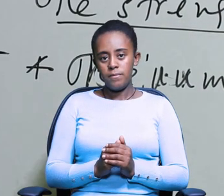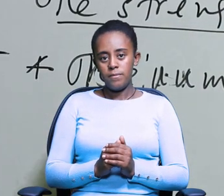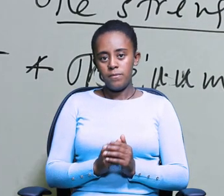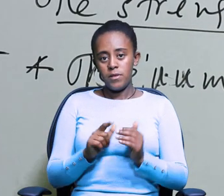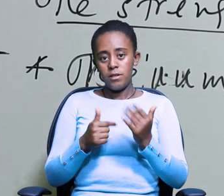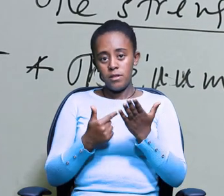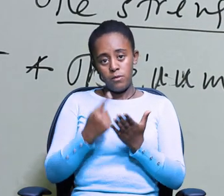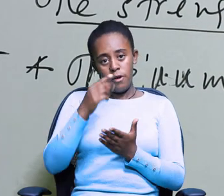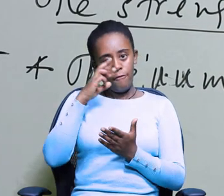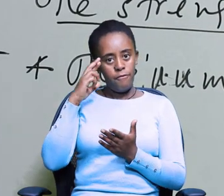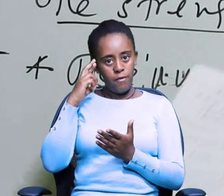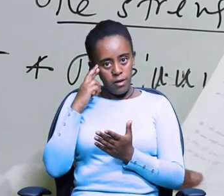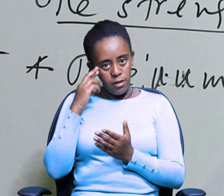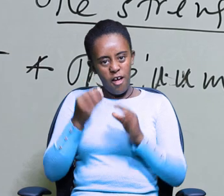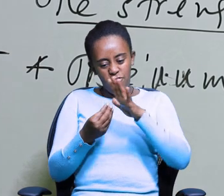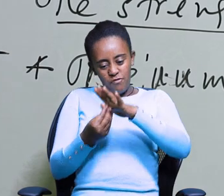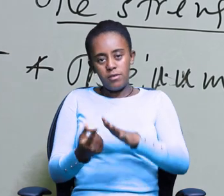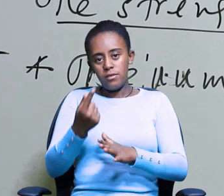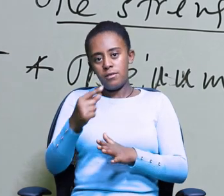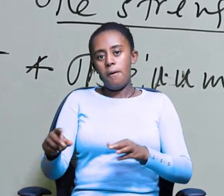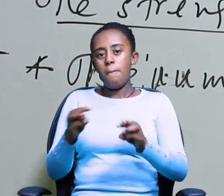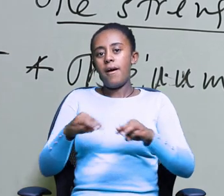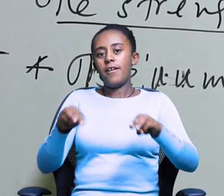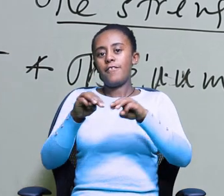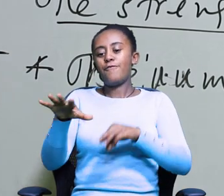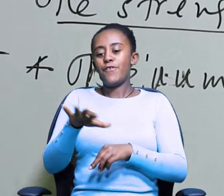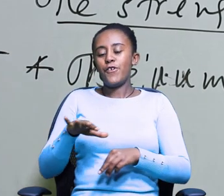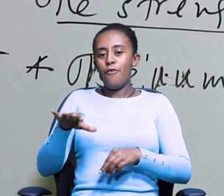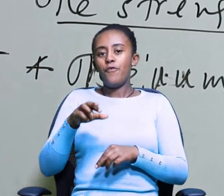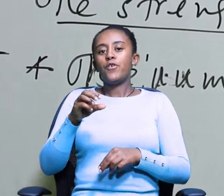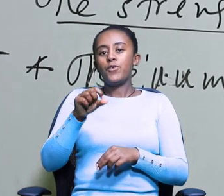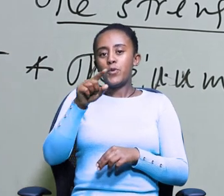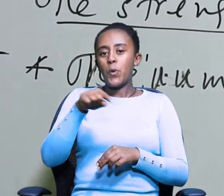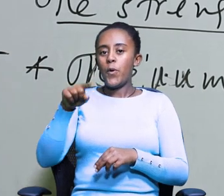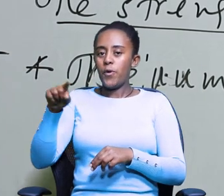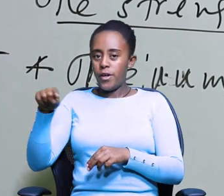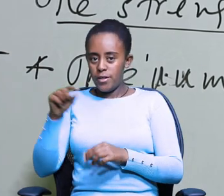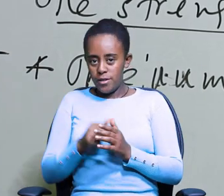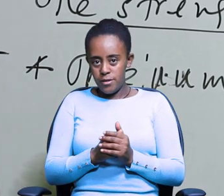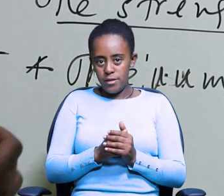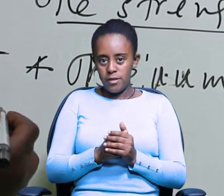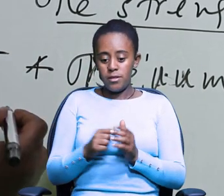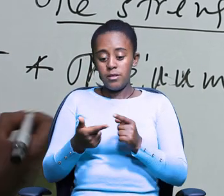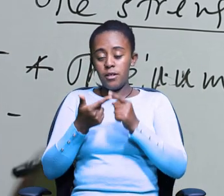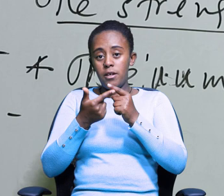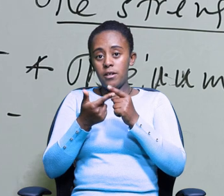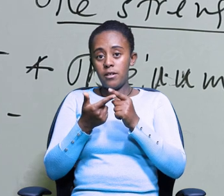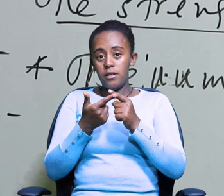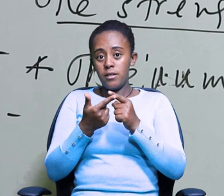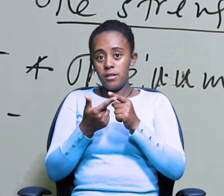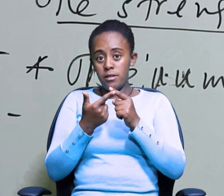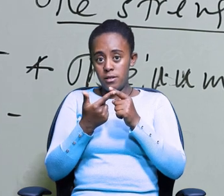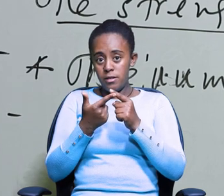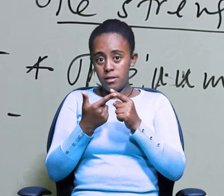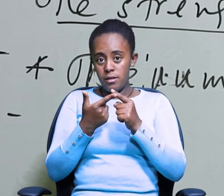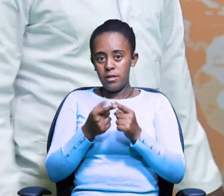This is one factor that can affect the magnetic field of solenoid. And the second one is the current that